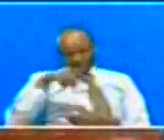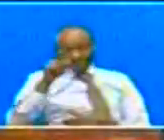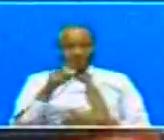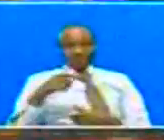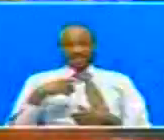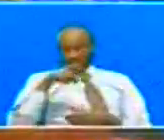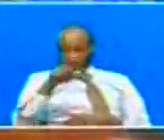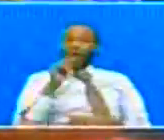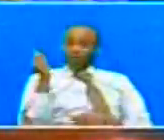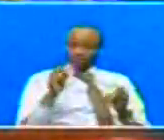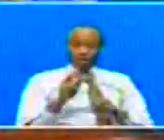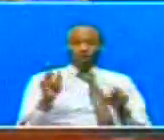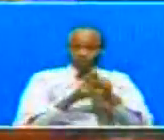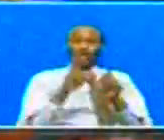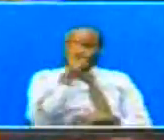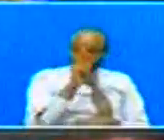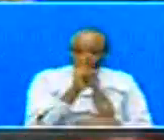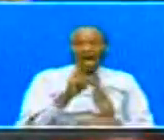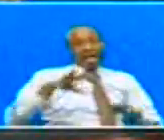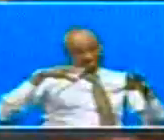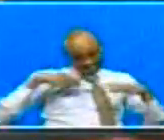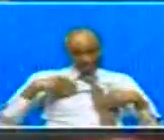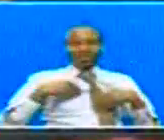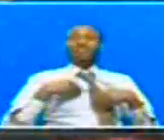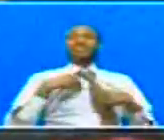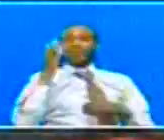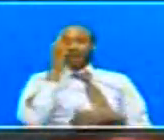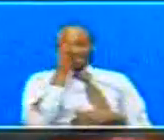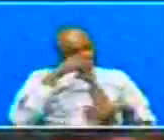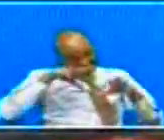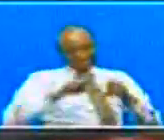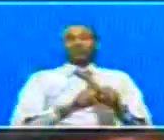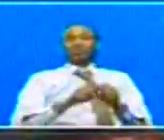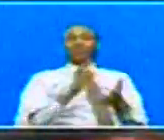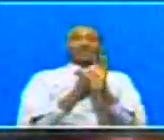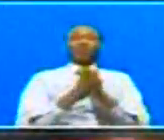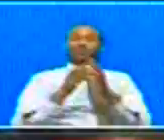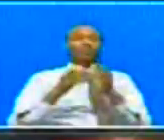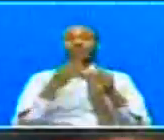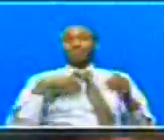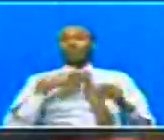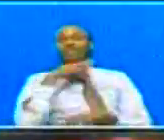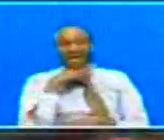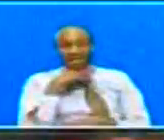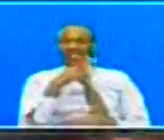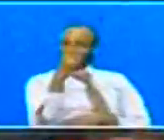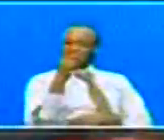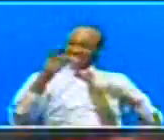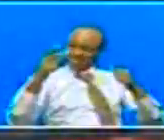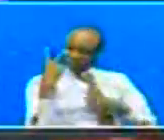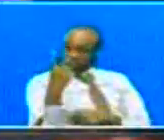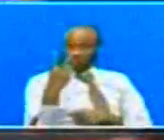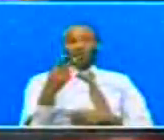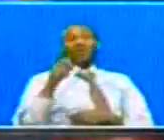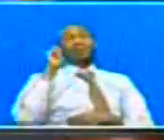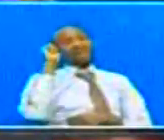Kibaki to get into power without bloodshed. Mm. Uhuru Kenyatta in 2002 conceded defeat